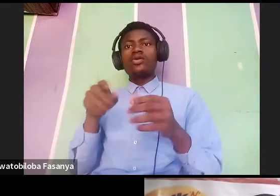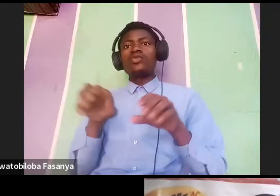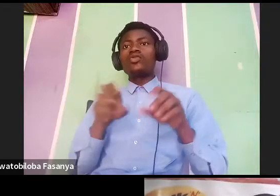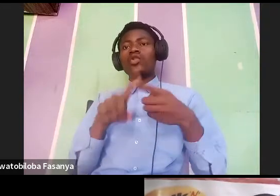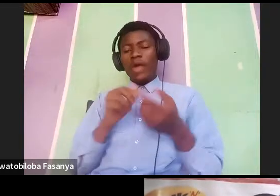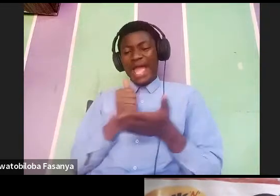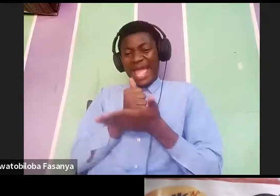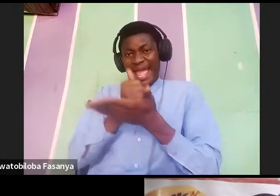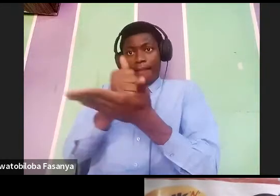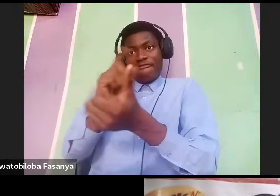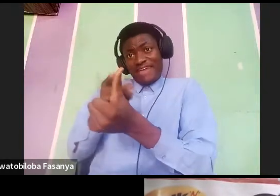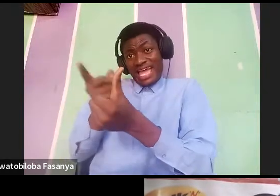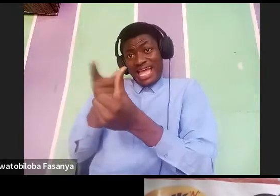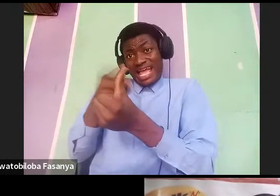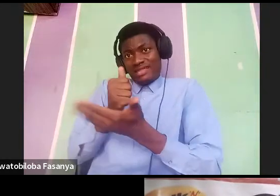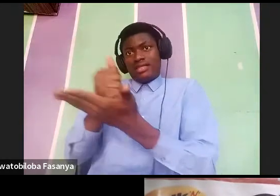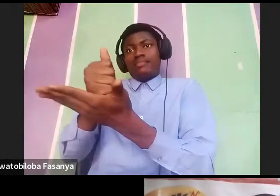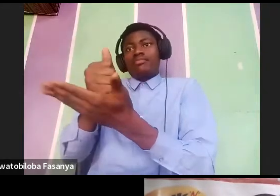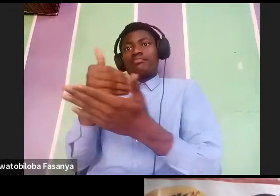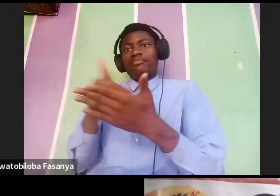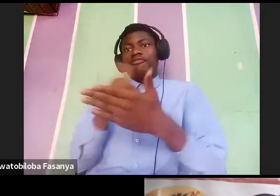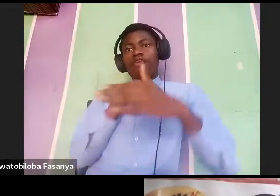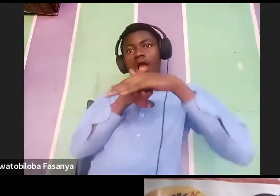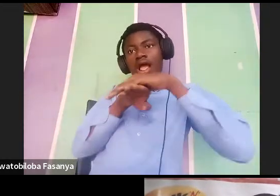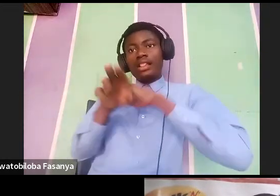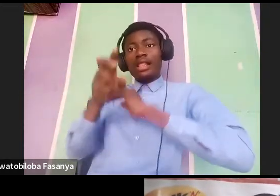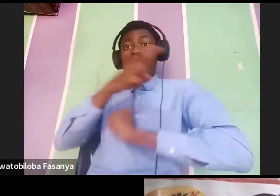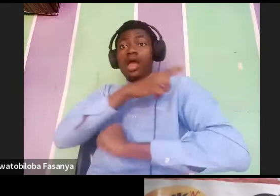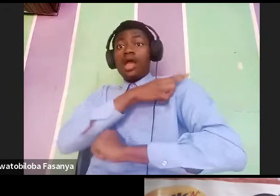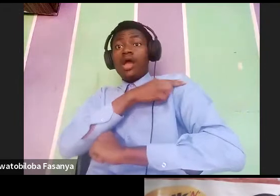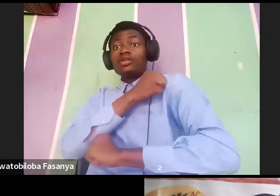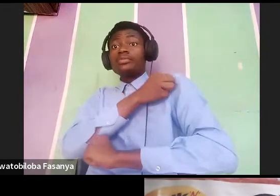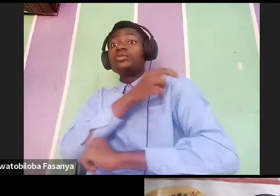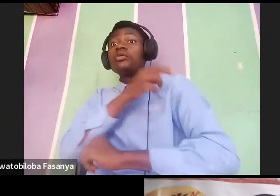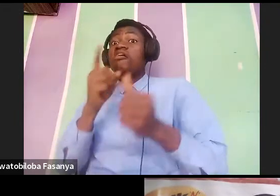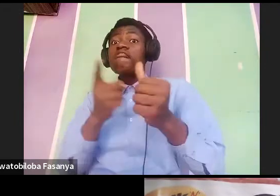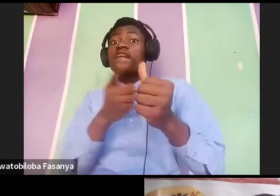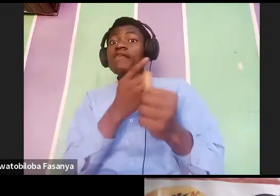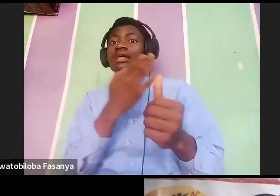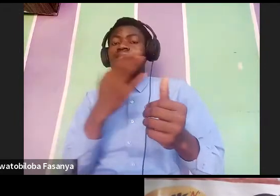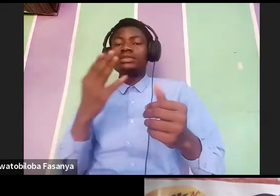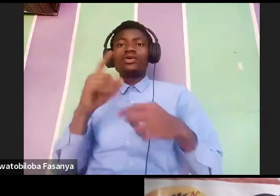the first thing that we should do when someone is having difficulty in breathing is to make sure that we lose all